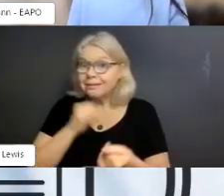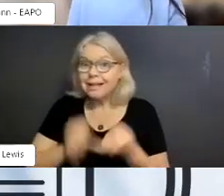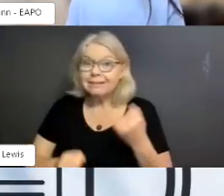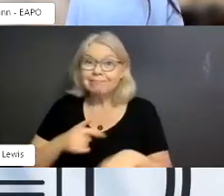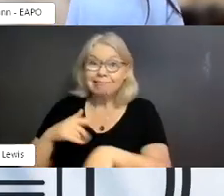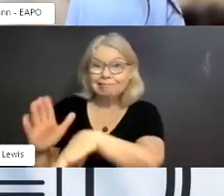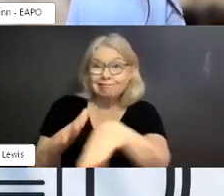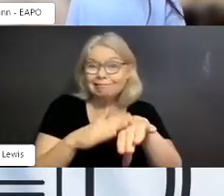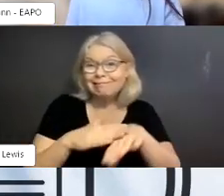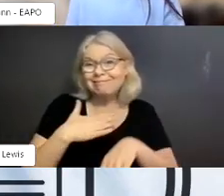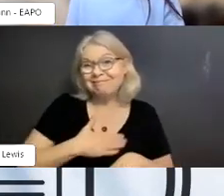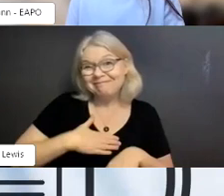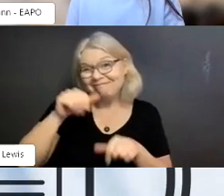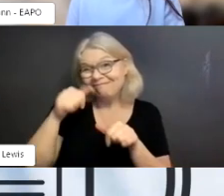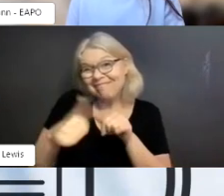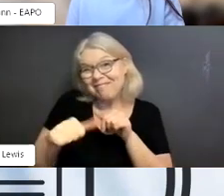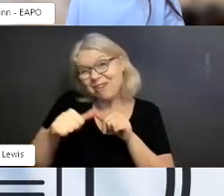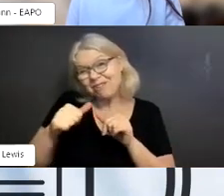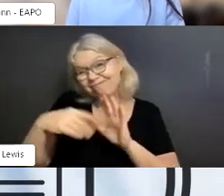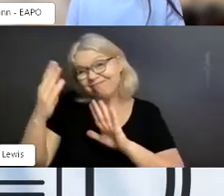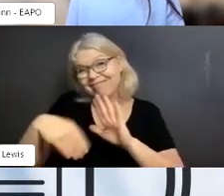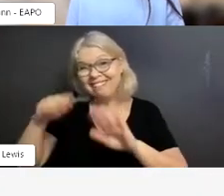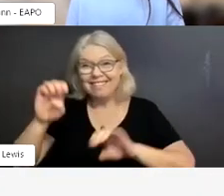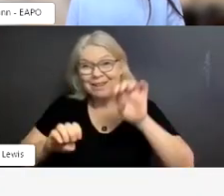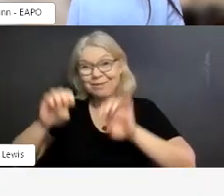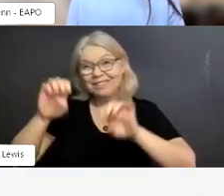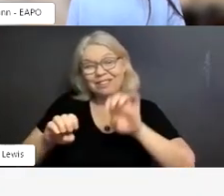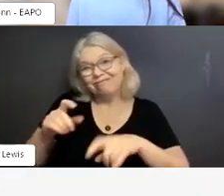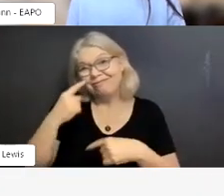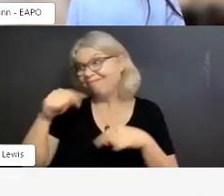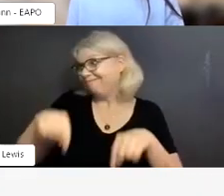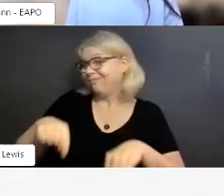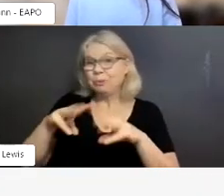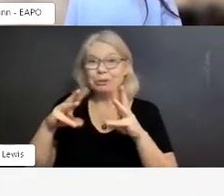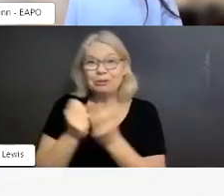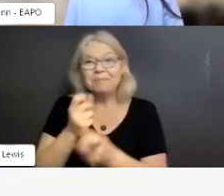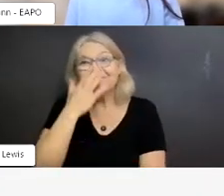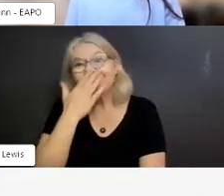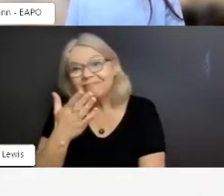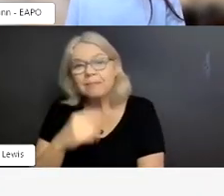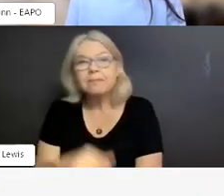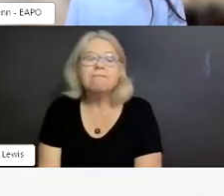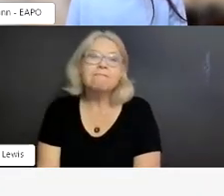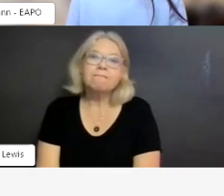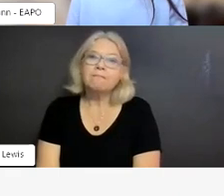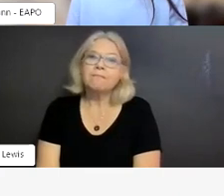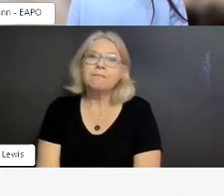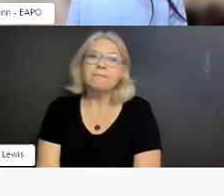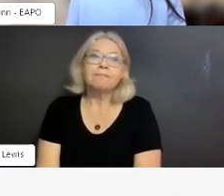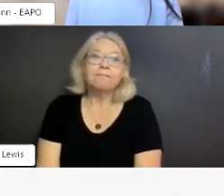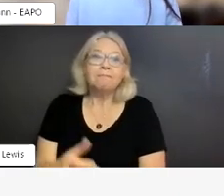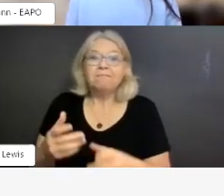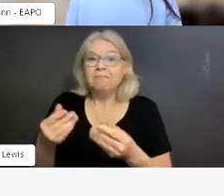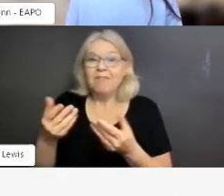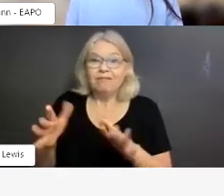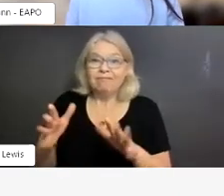minutes to fill that out at the end of the session. We would appreciate that. I indicated I provide our contact information.